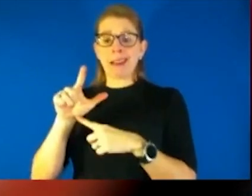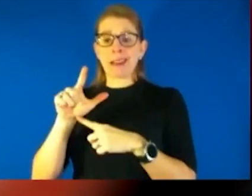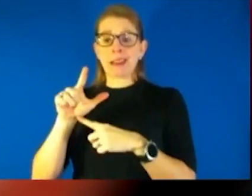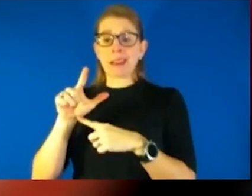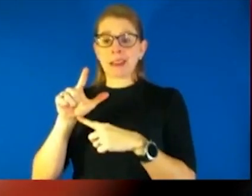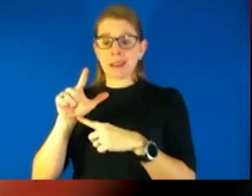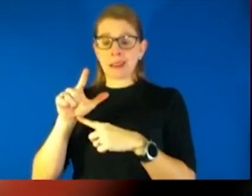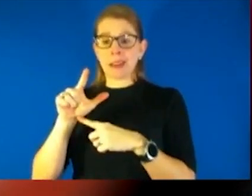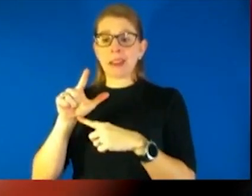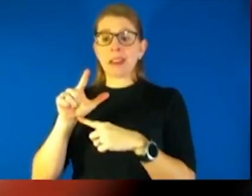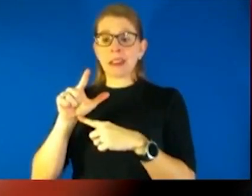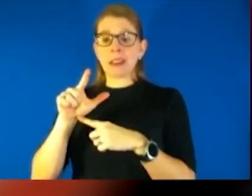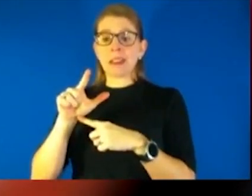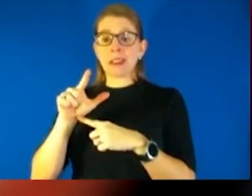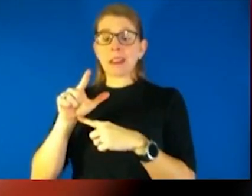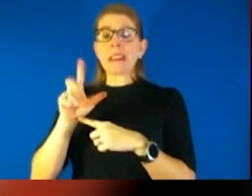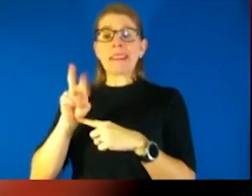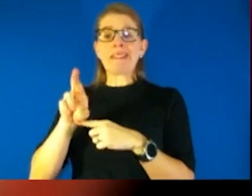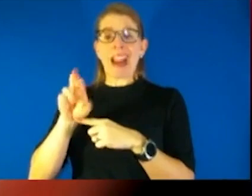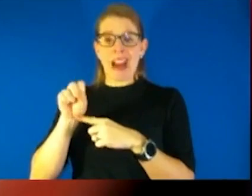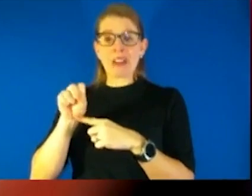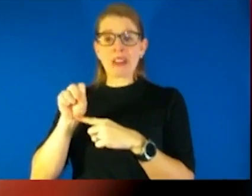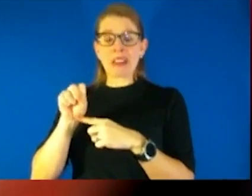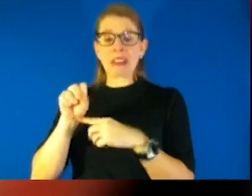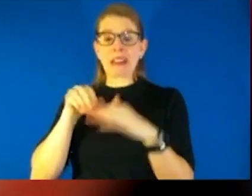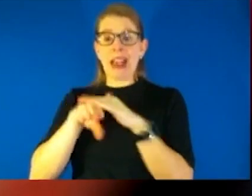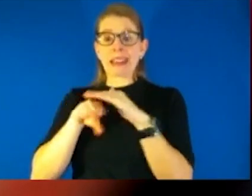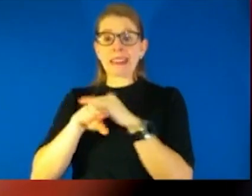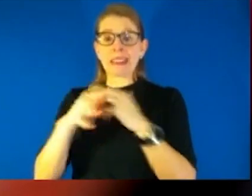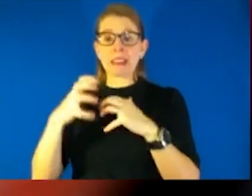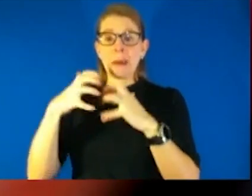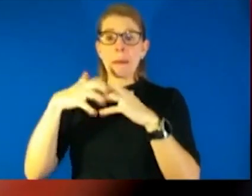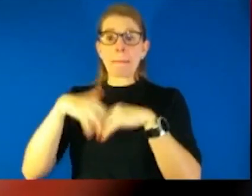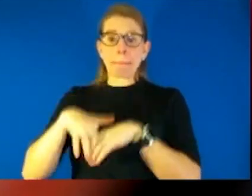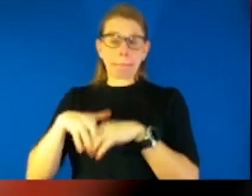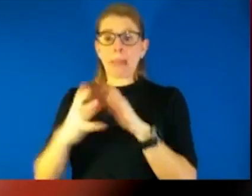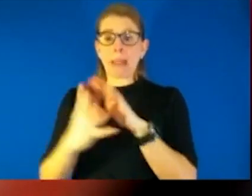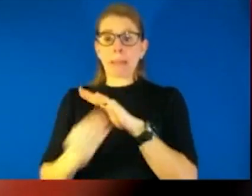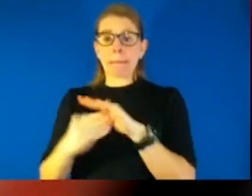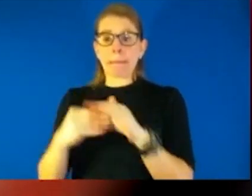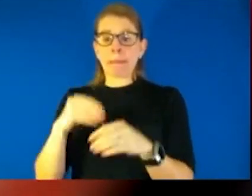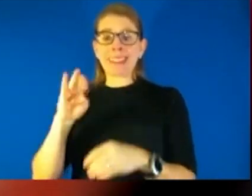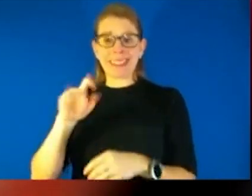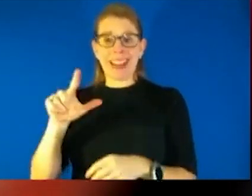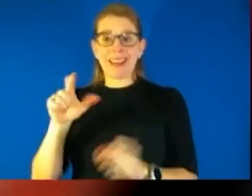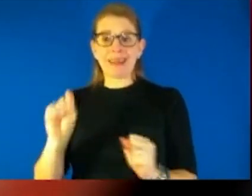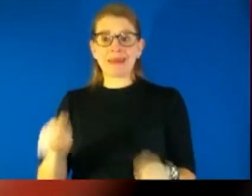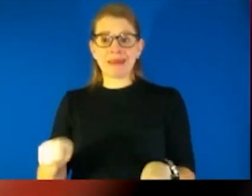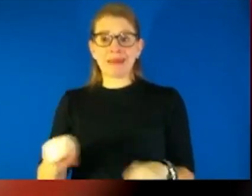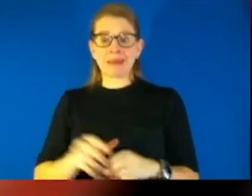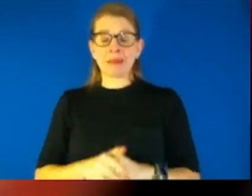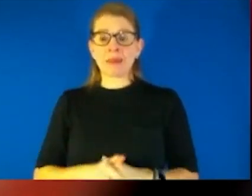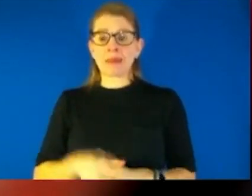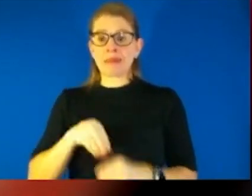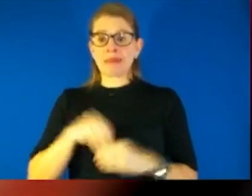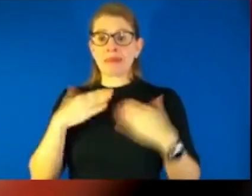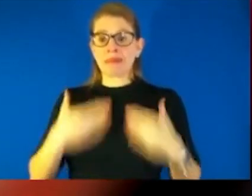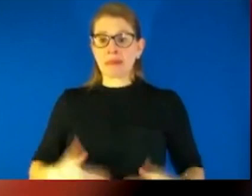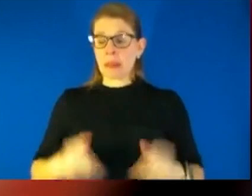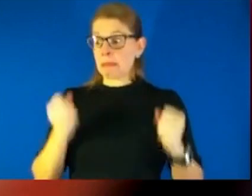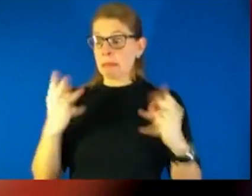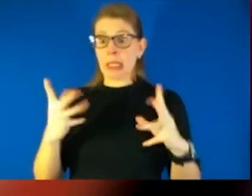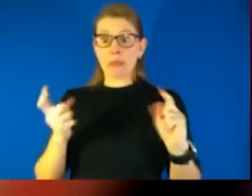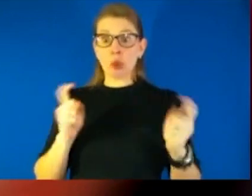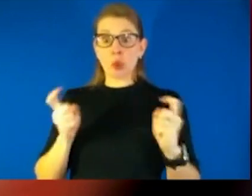interaction works very well, the virus gets access to the cell and can replicate. And since there are so many